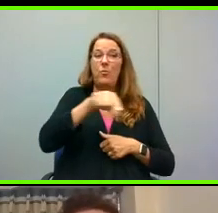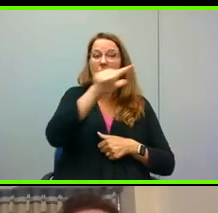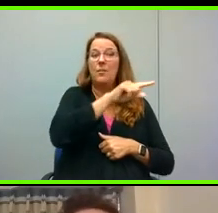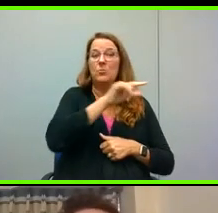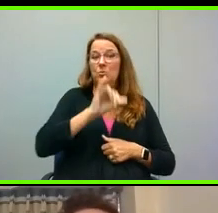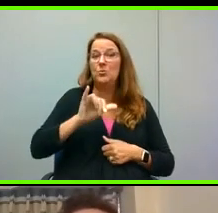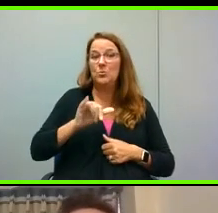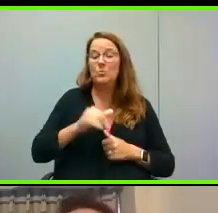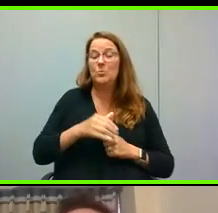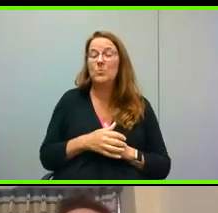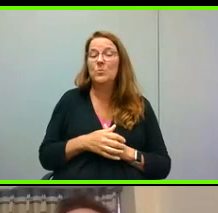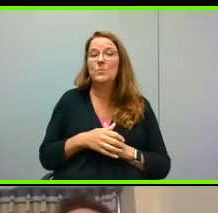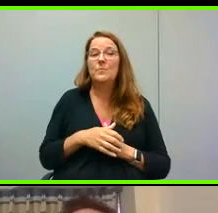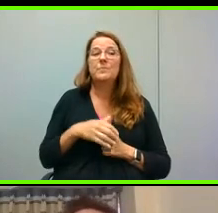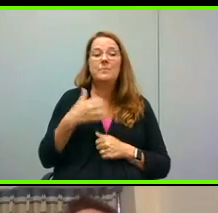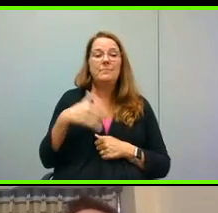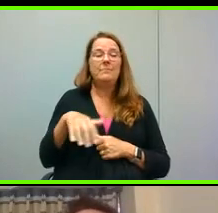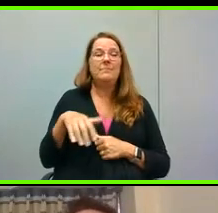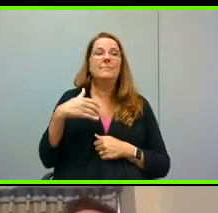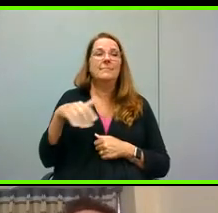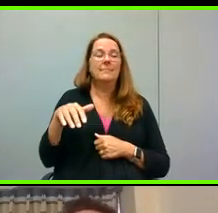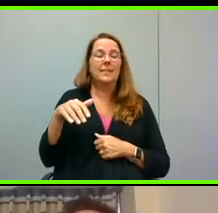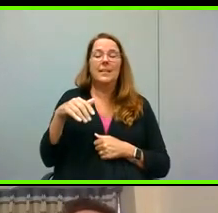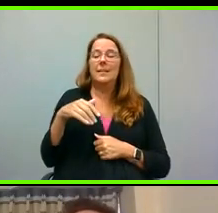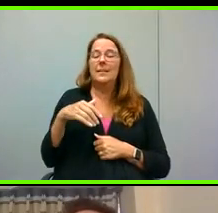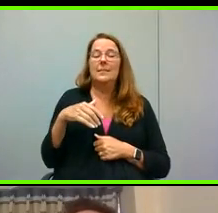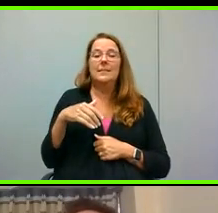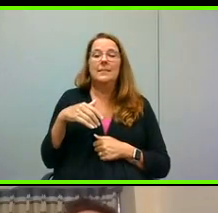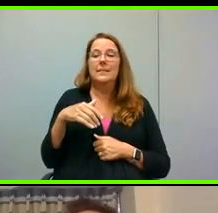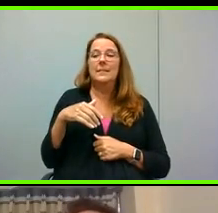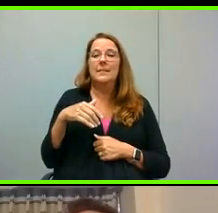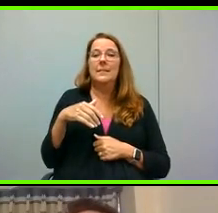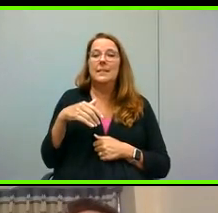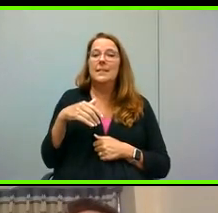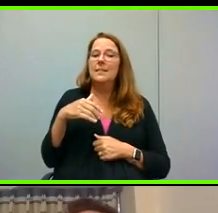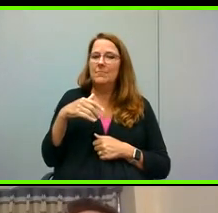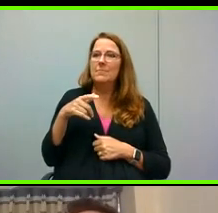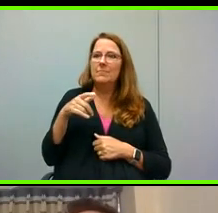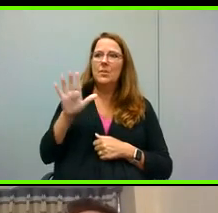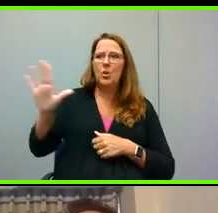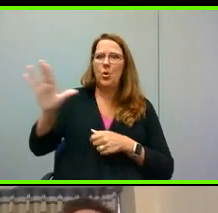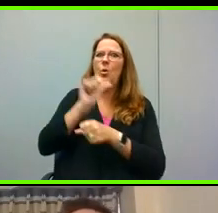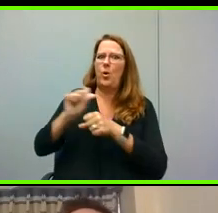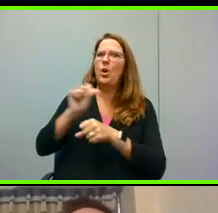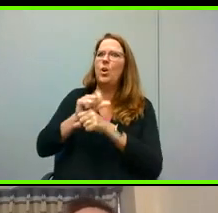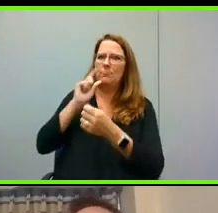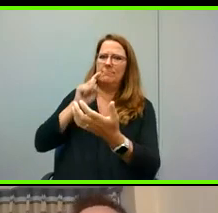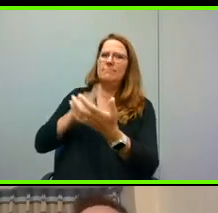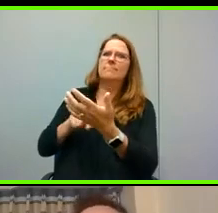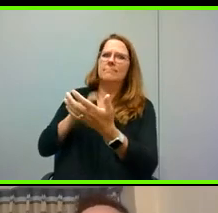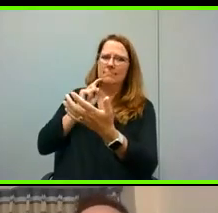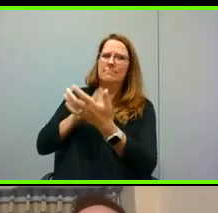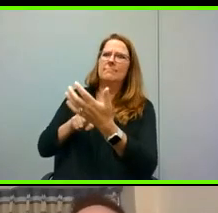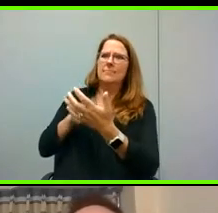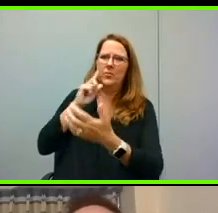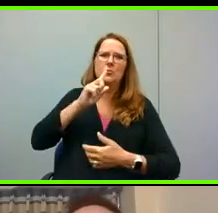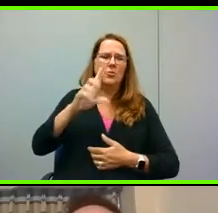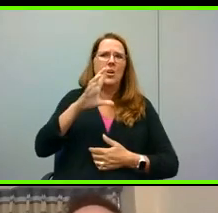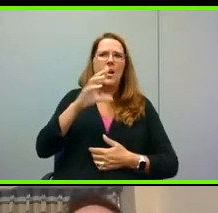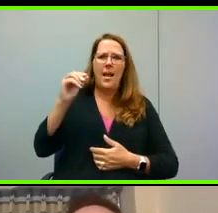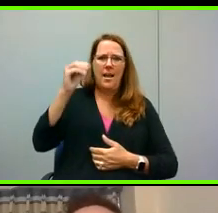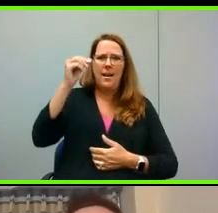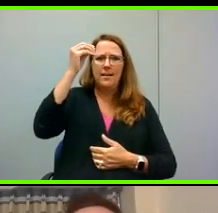It is not gone without notice, and it will forever be remembered